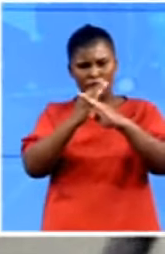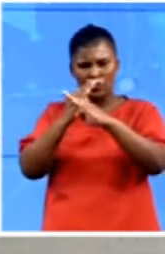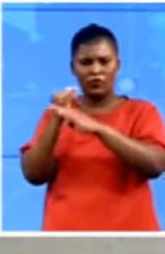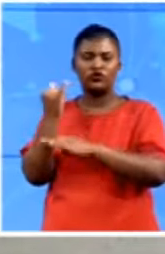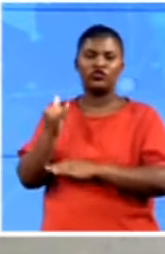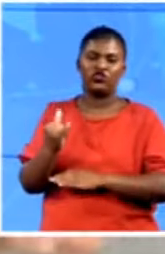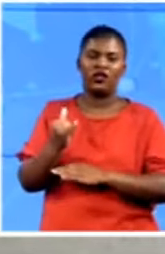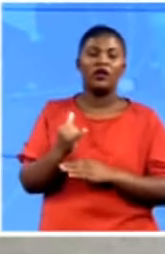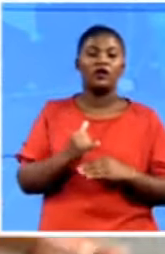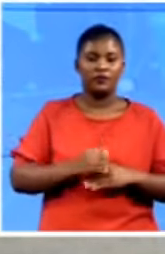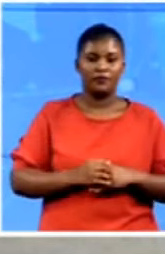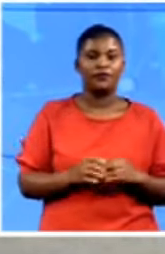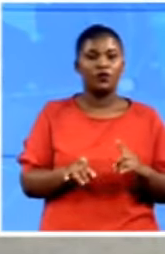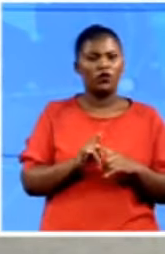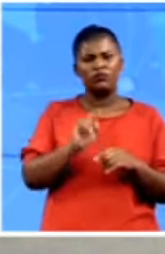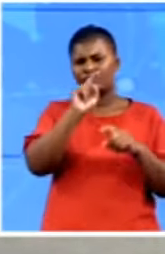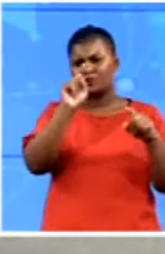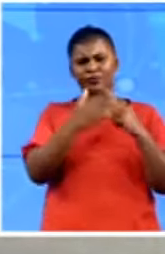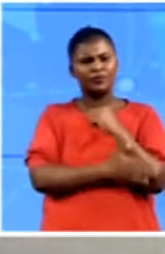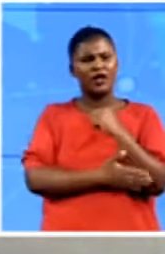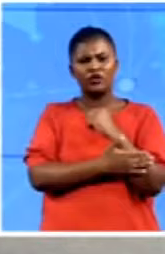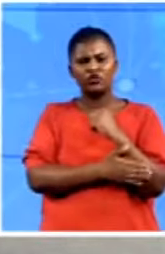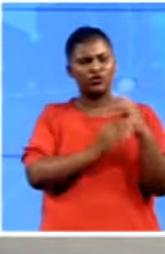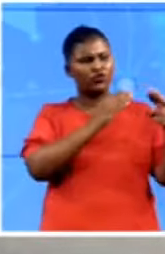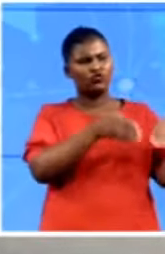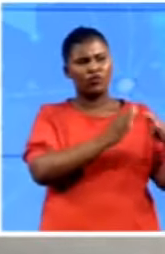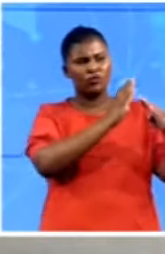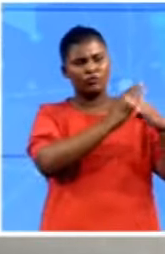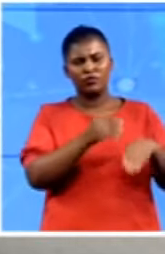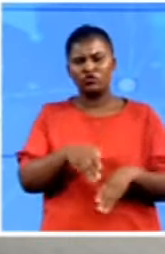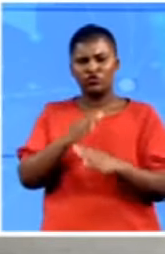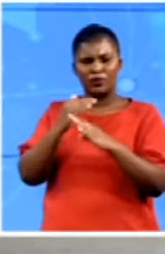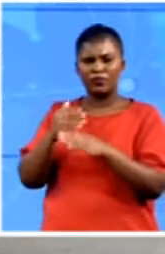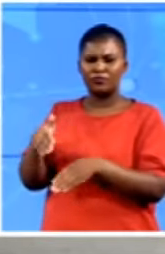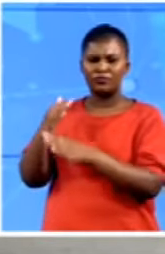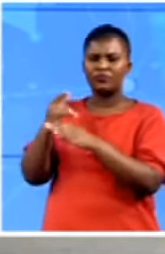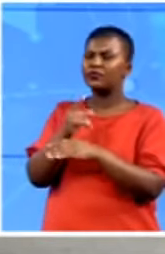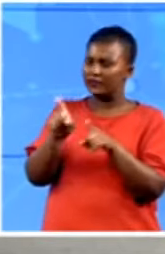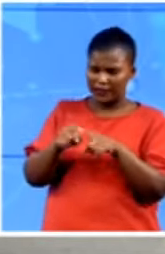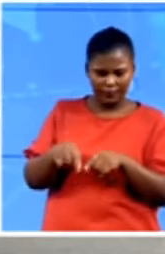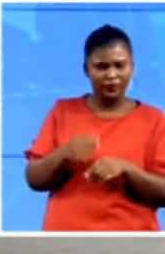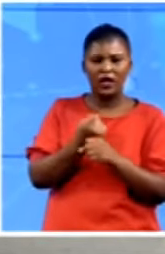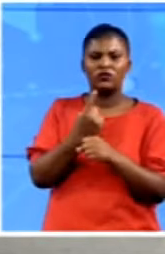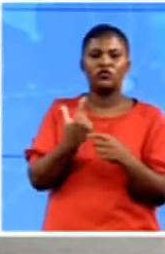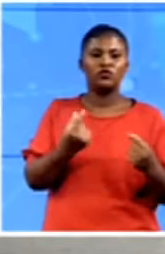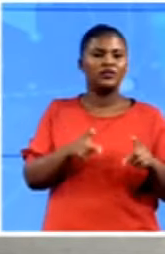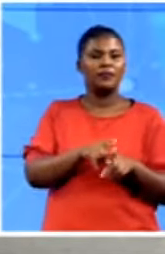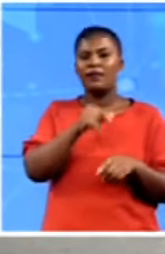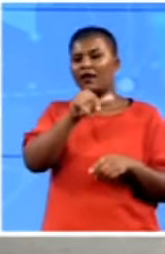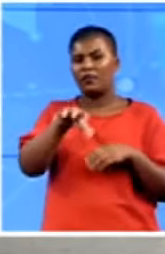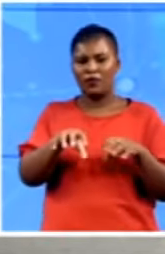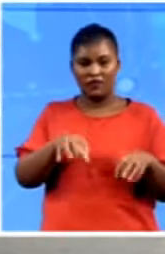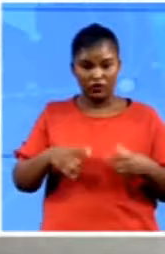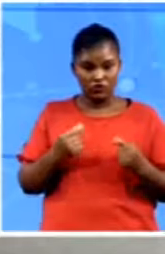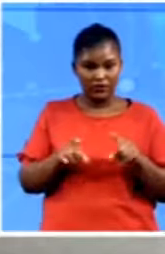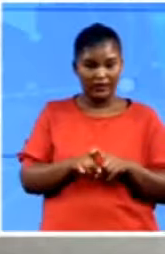around the country and other spots around here in Gauteng, trying to ensure that motorists do comply